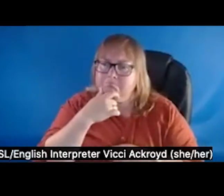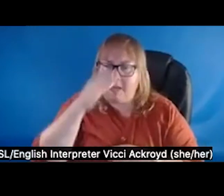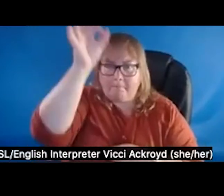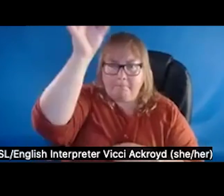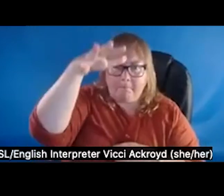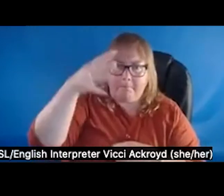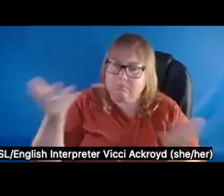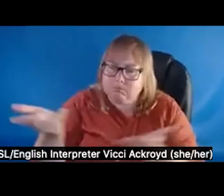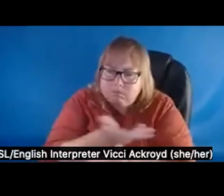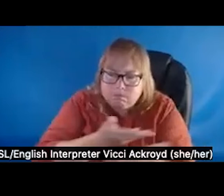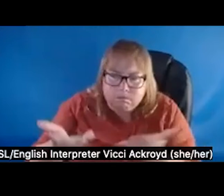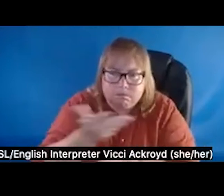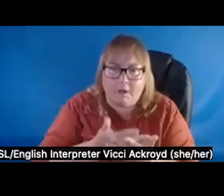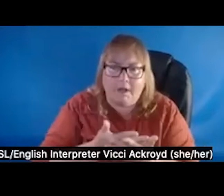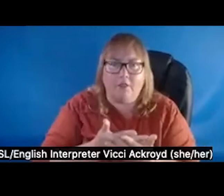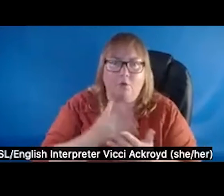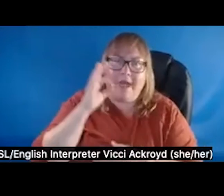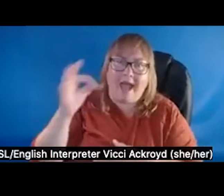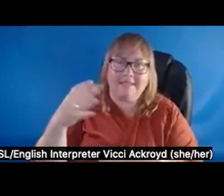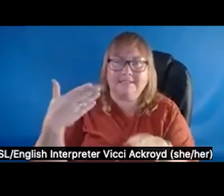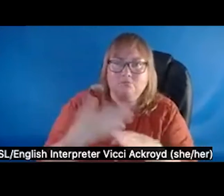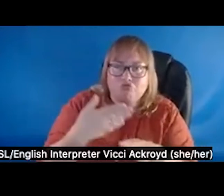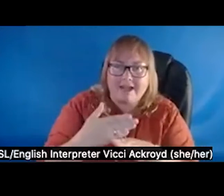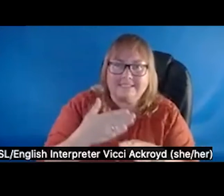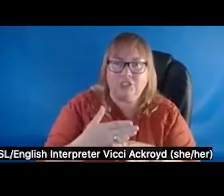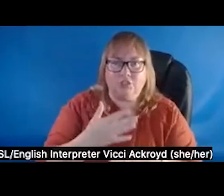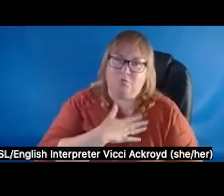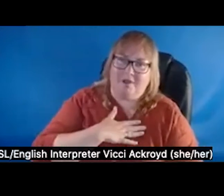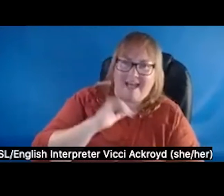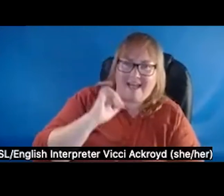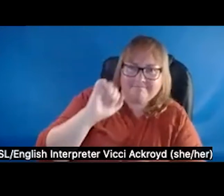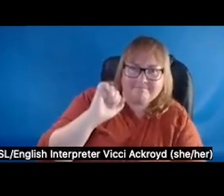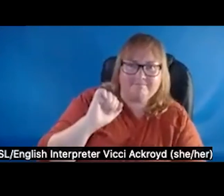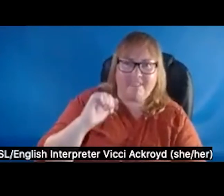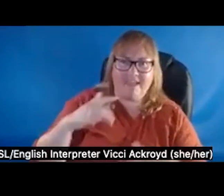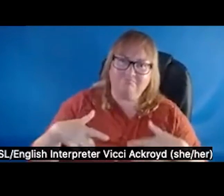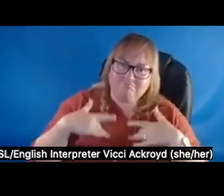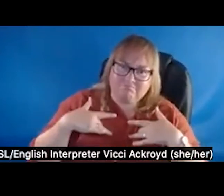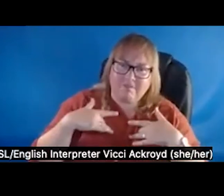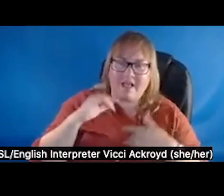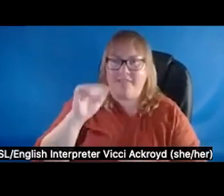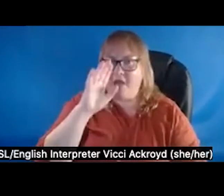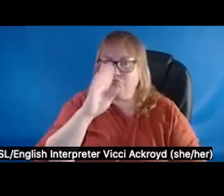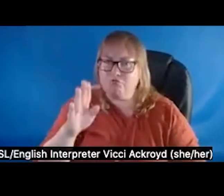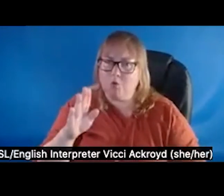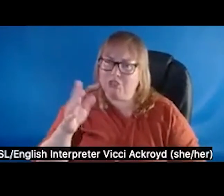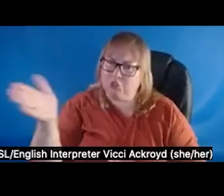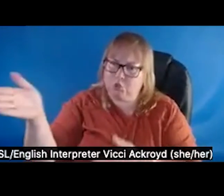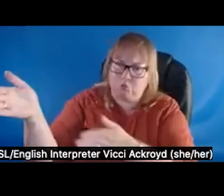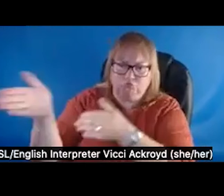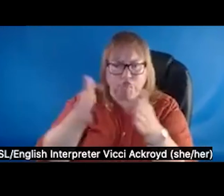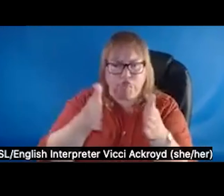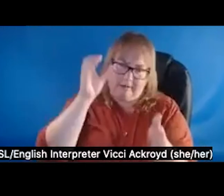whose work we like, whose approaches we would like to center, to come on